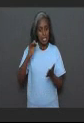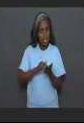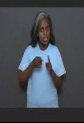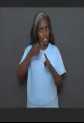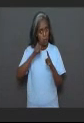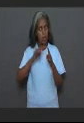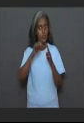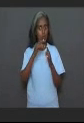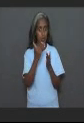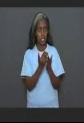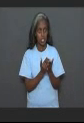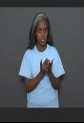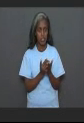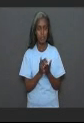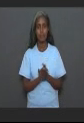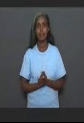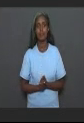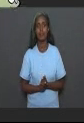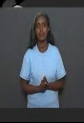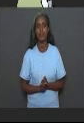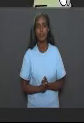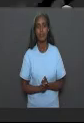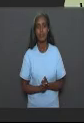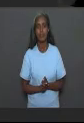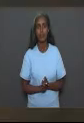Let's get back to our lesson.